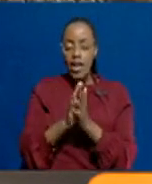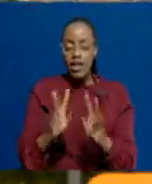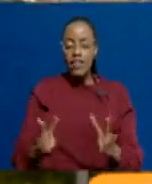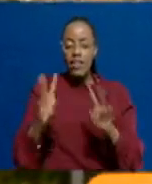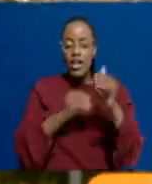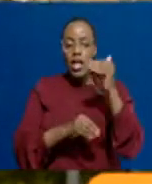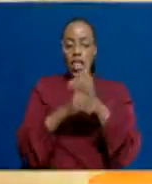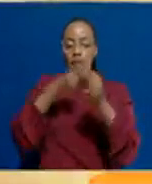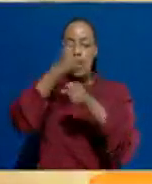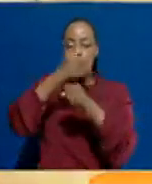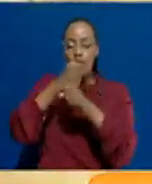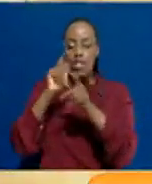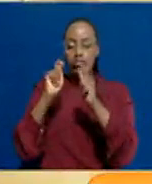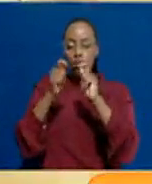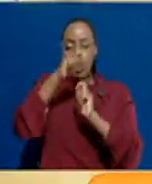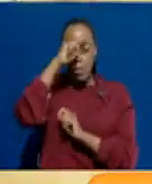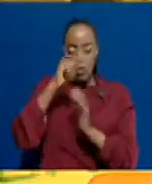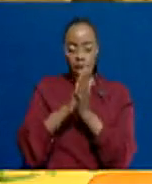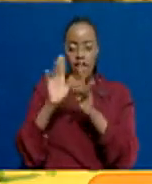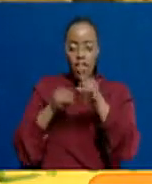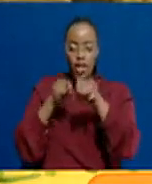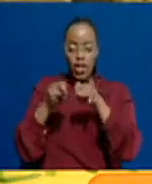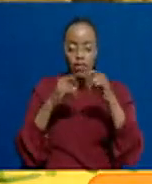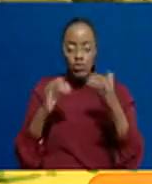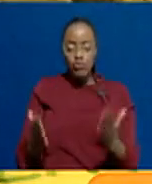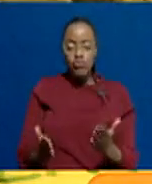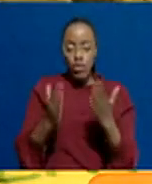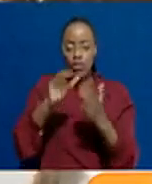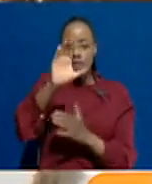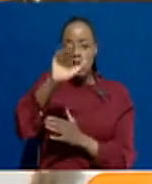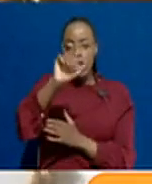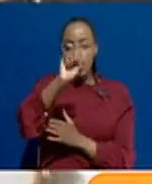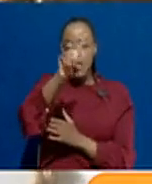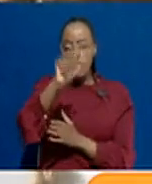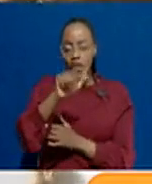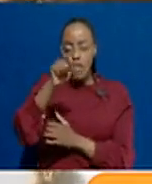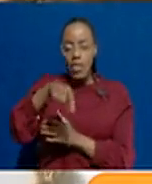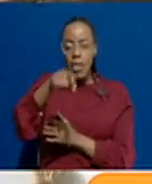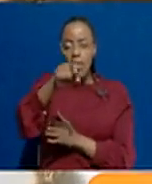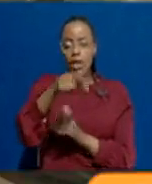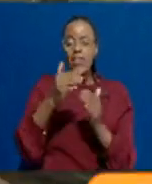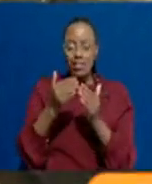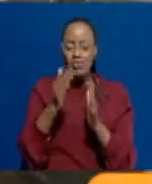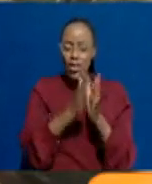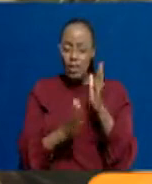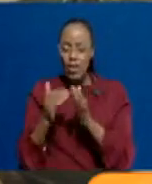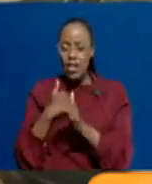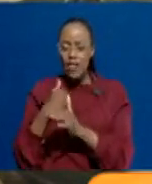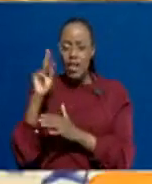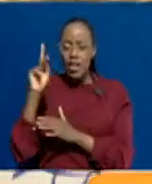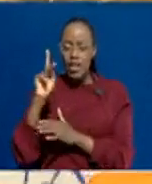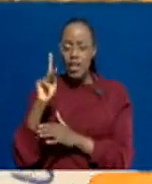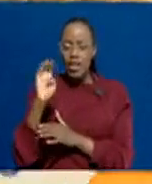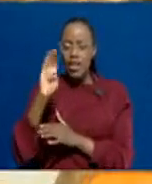has undertaken to change policy and regulation to boost the cassava value chain, with plans at an advanced stage to have the Kenya Bureau